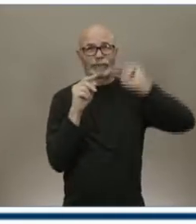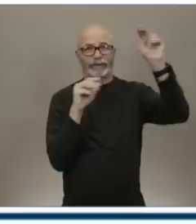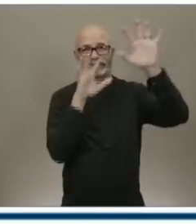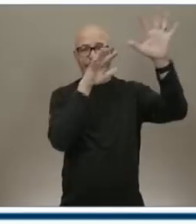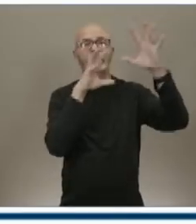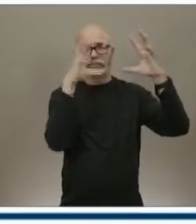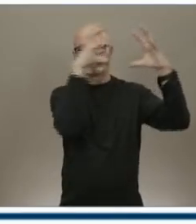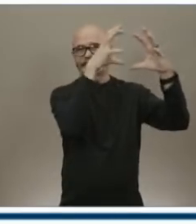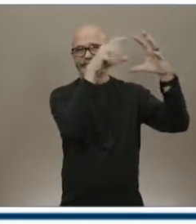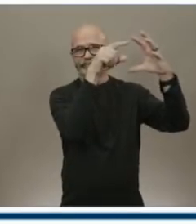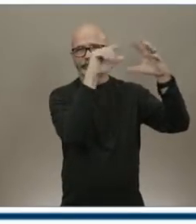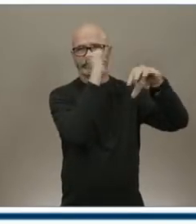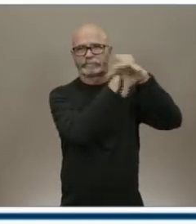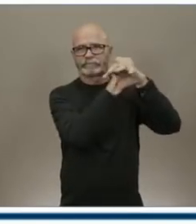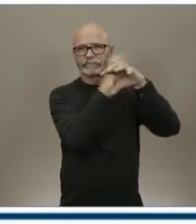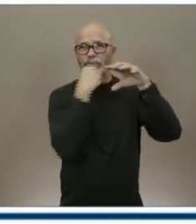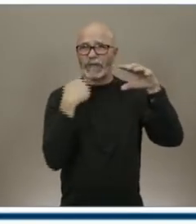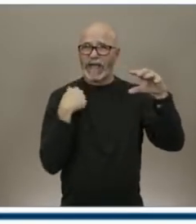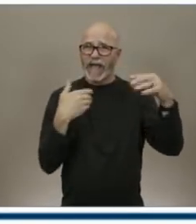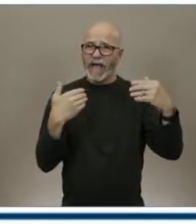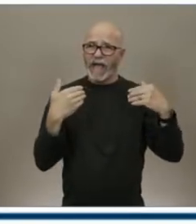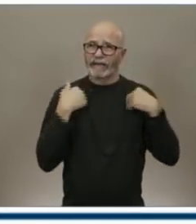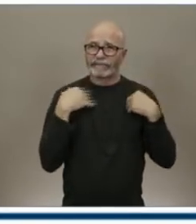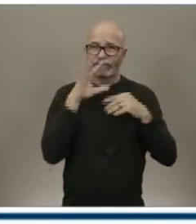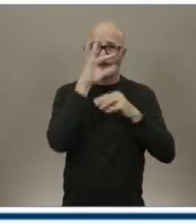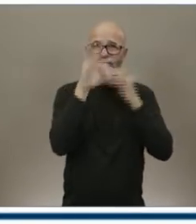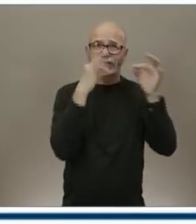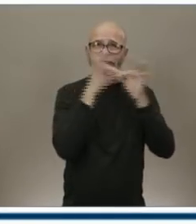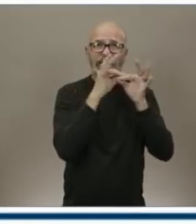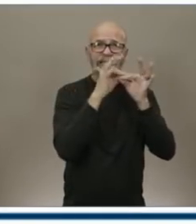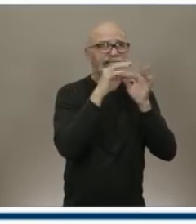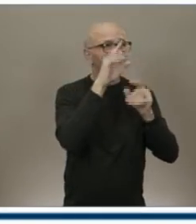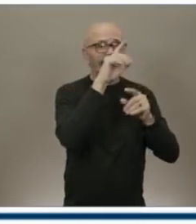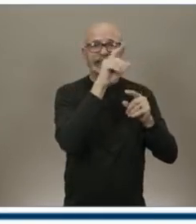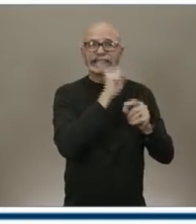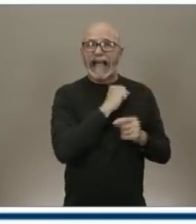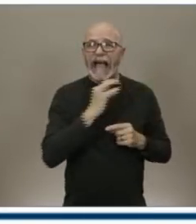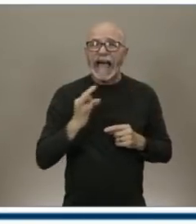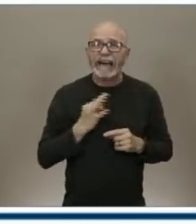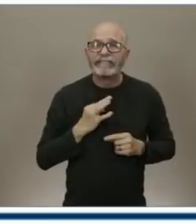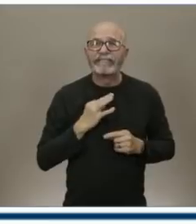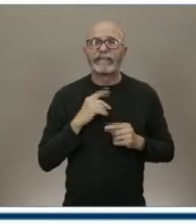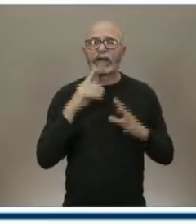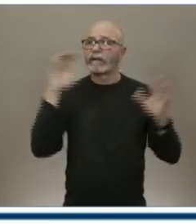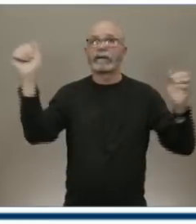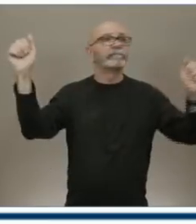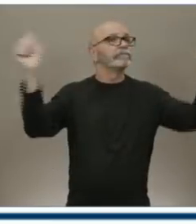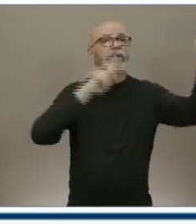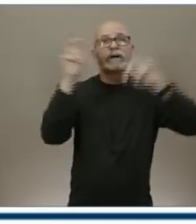employees of the poultry plant back yet? And how many of them are actually positive?